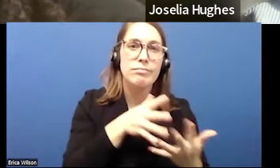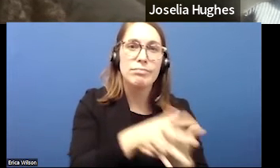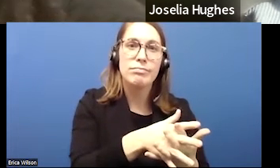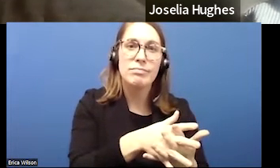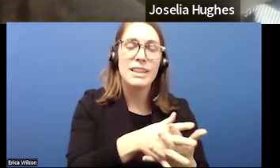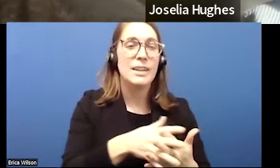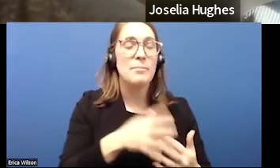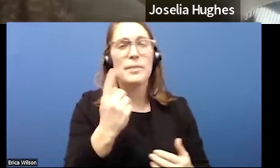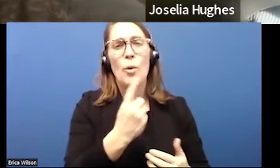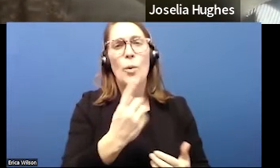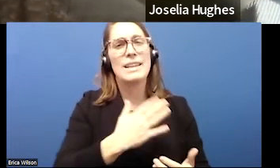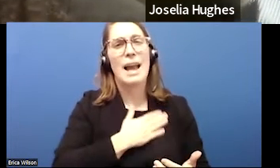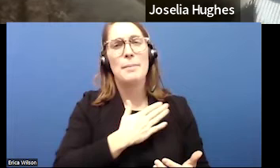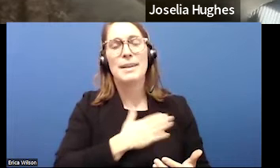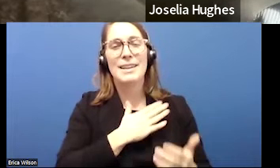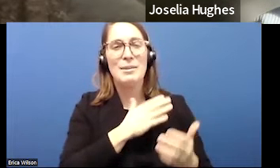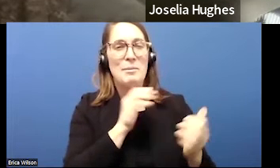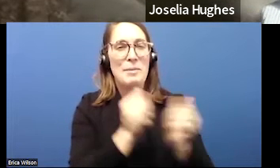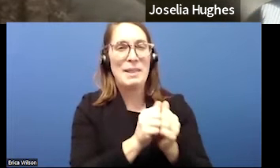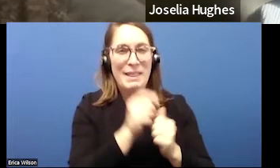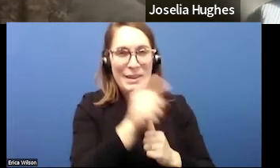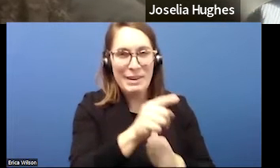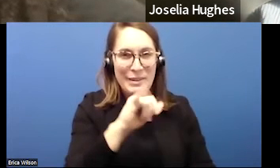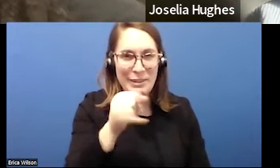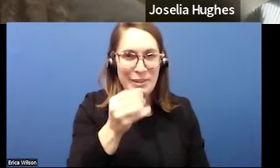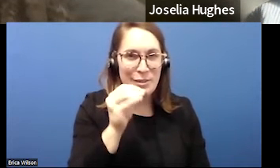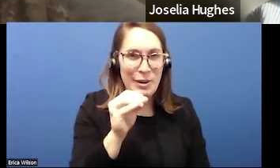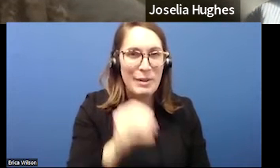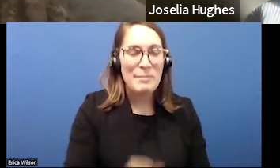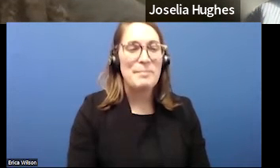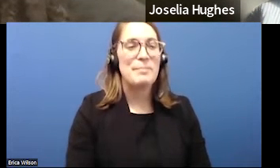Yeah, and I'm always happy to be with you, Joe.